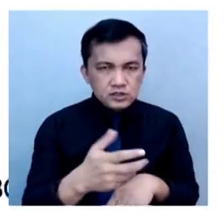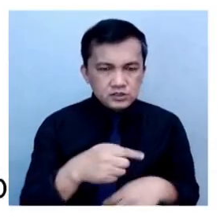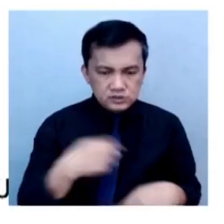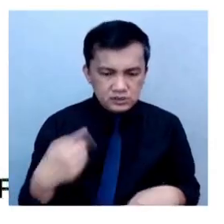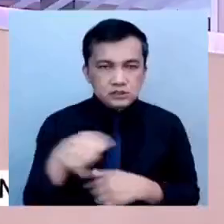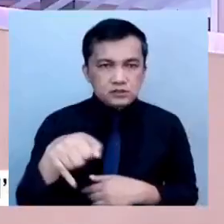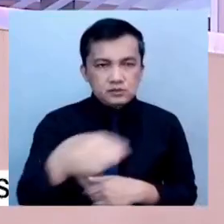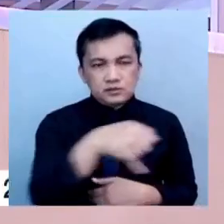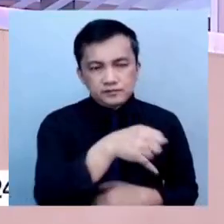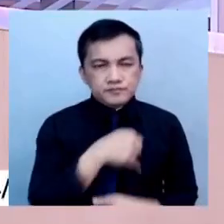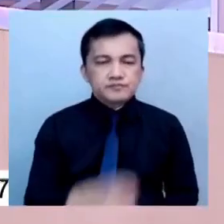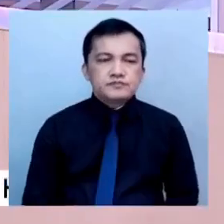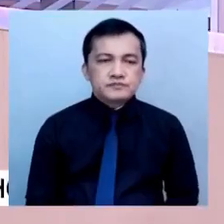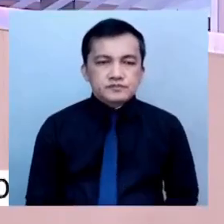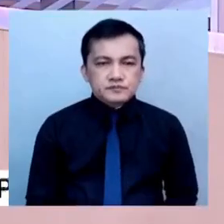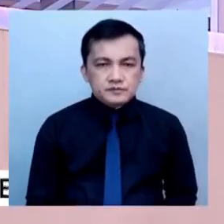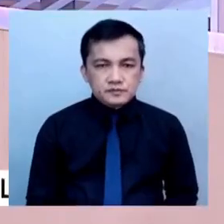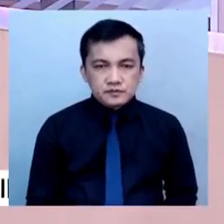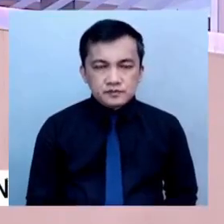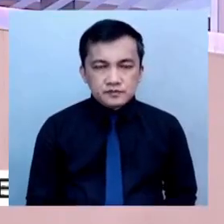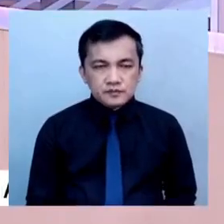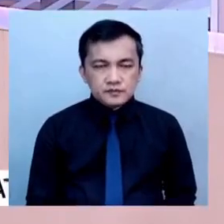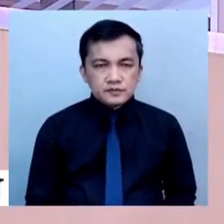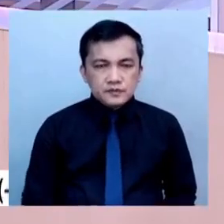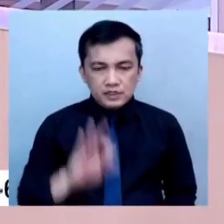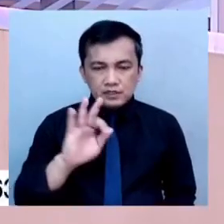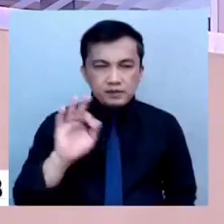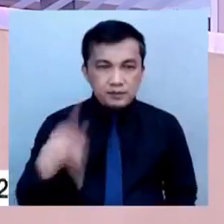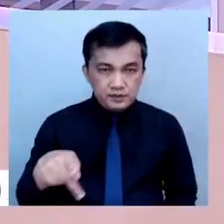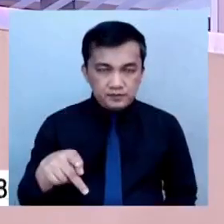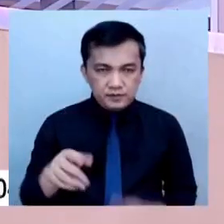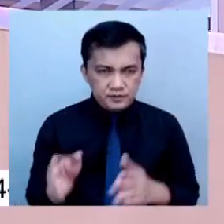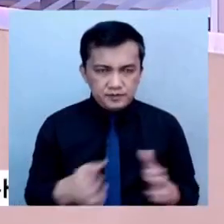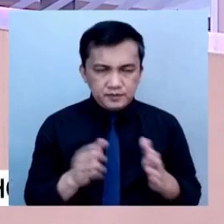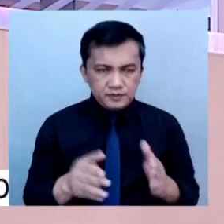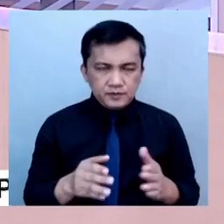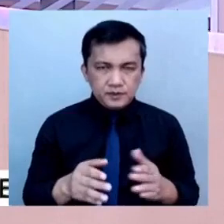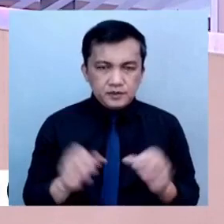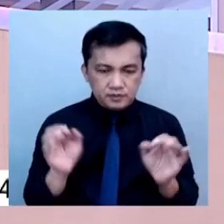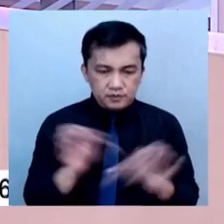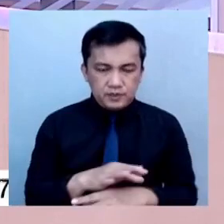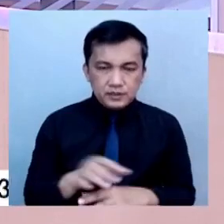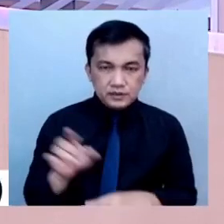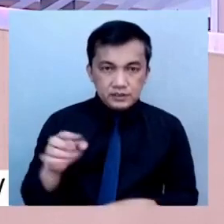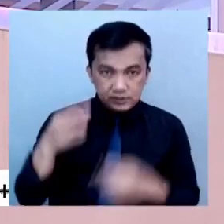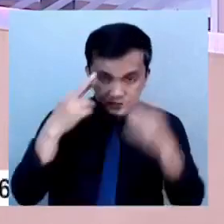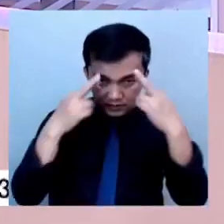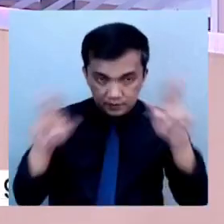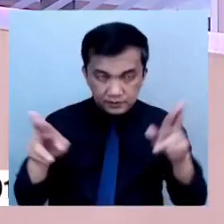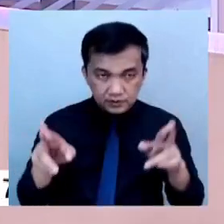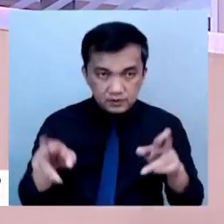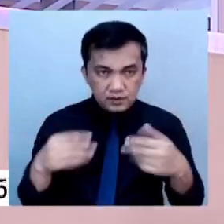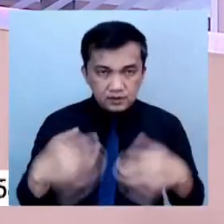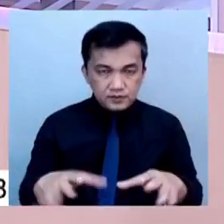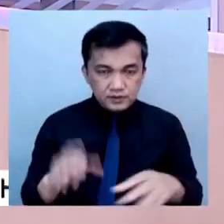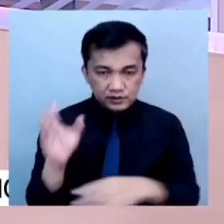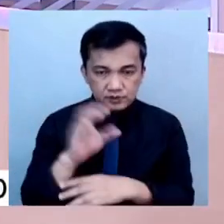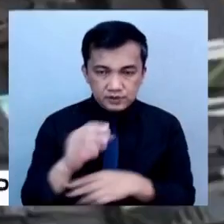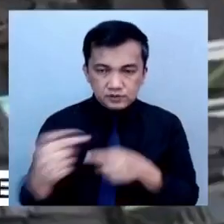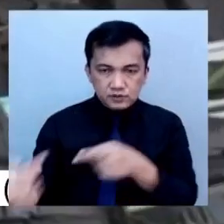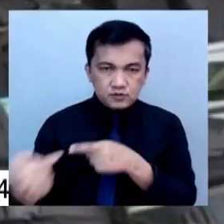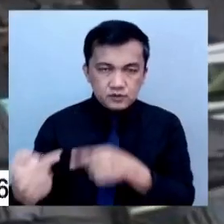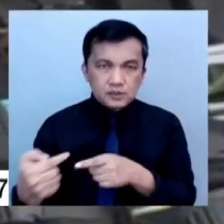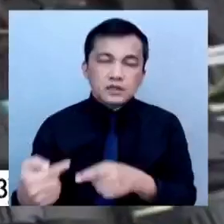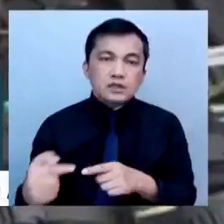sovereignty. The AFP also preparing for possible retaliatory attacks by rebels after a Christmas Day clash in